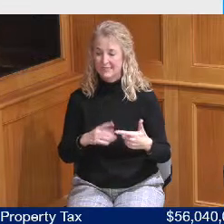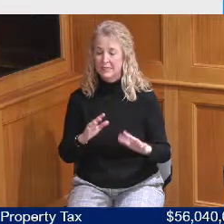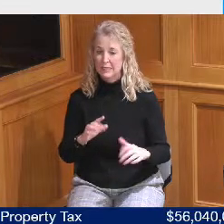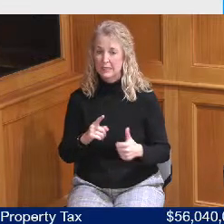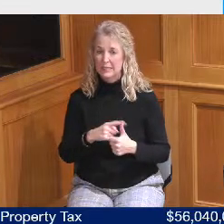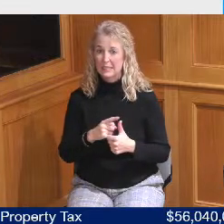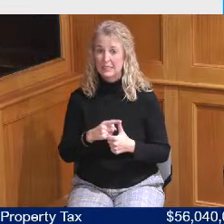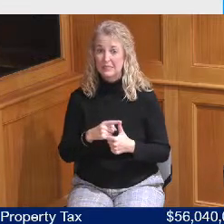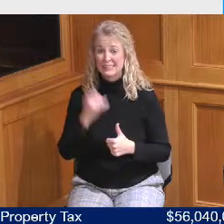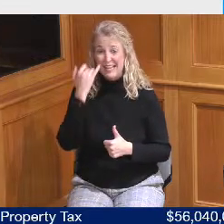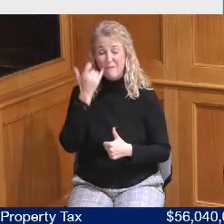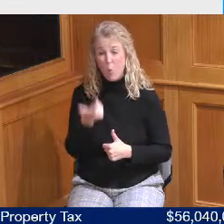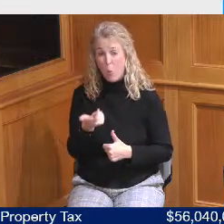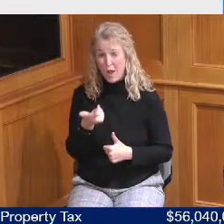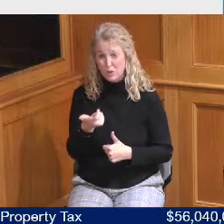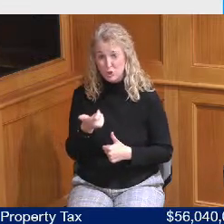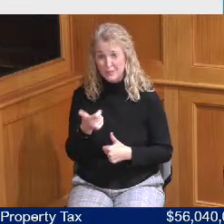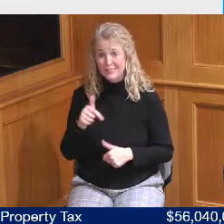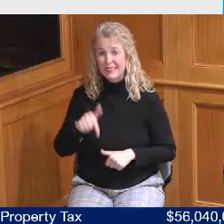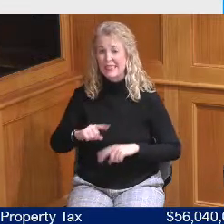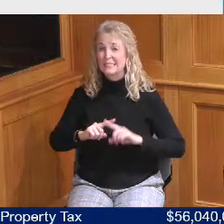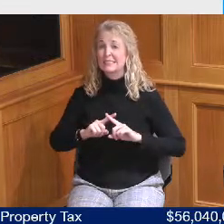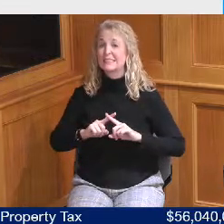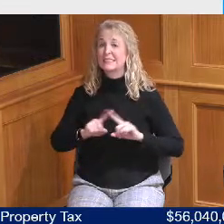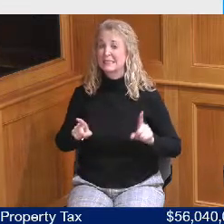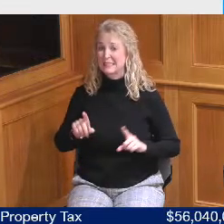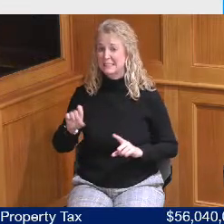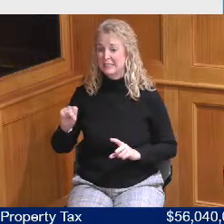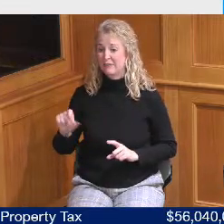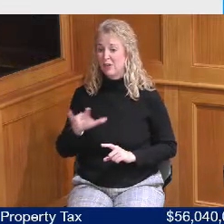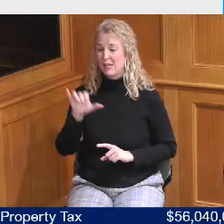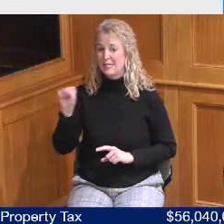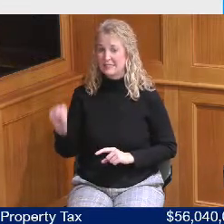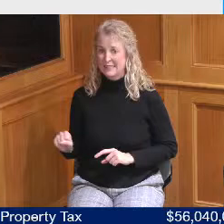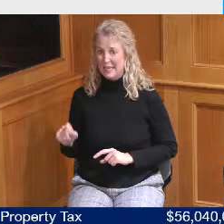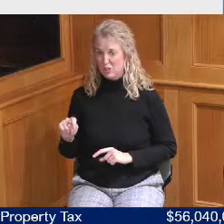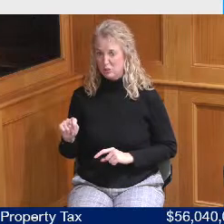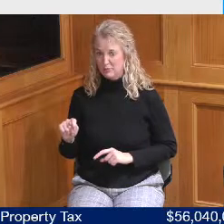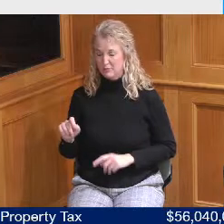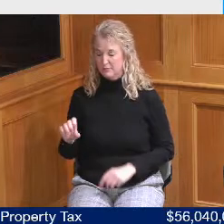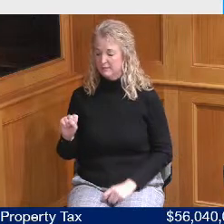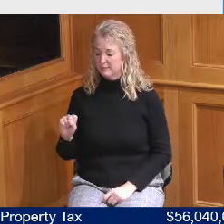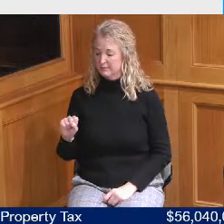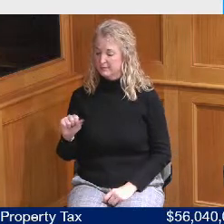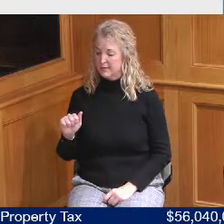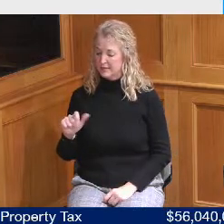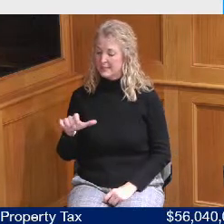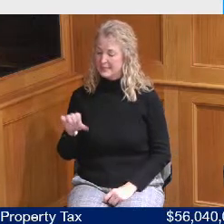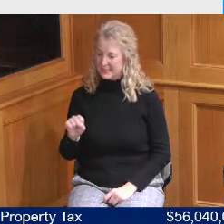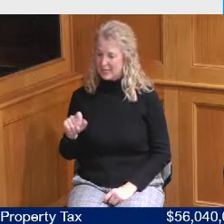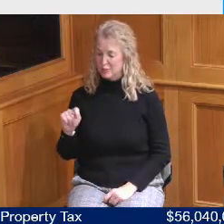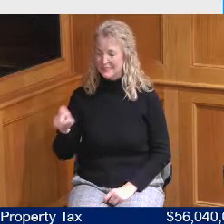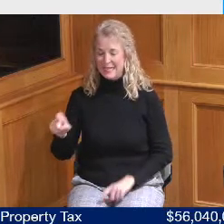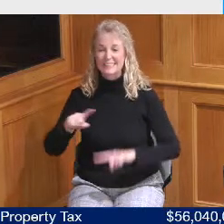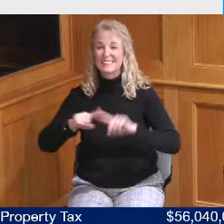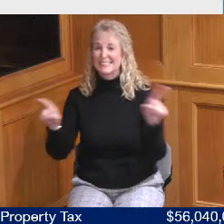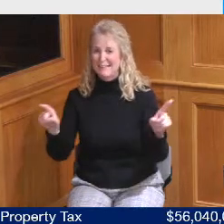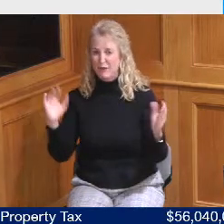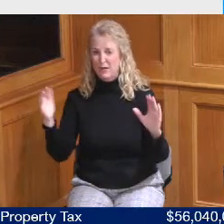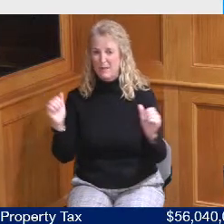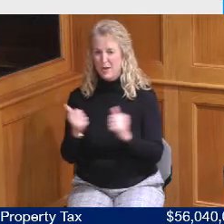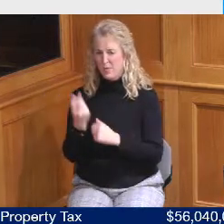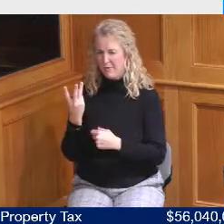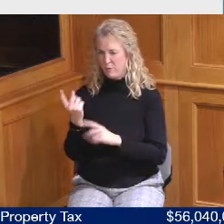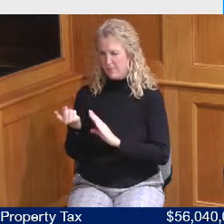for anyone who may be watching at home, this is a different sales tax than that we talked about as it related to the PTR. This